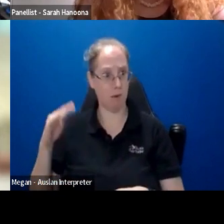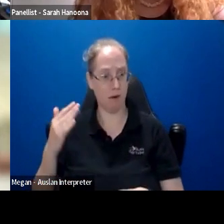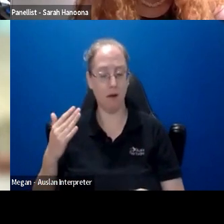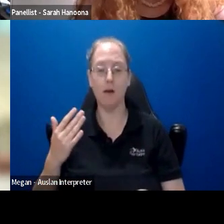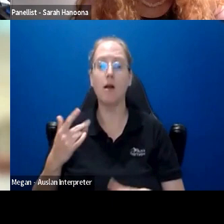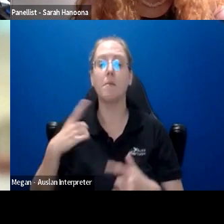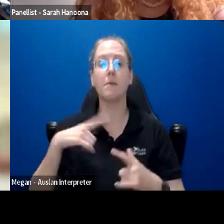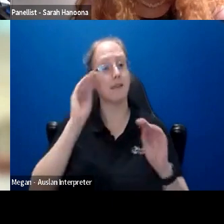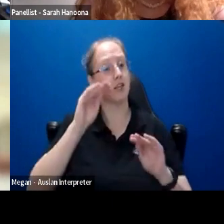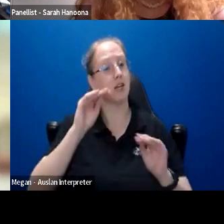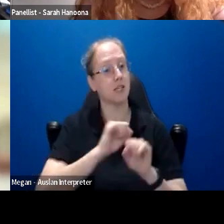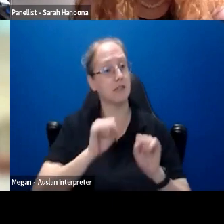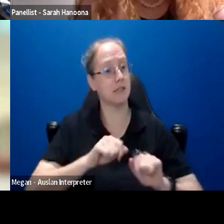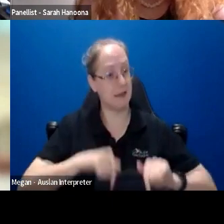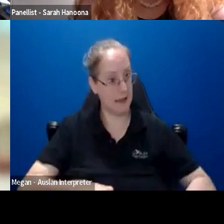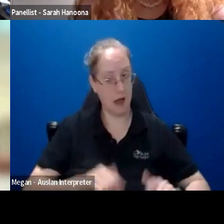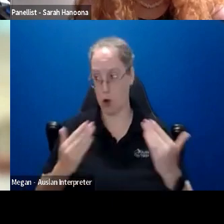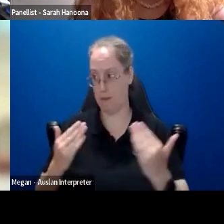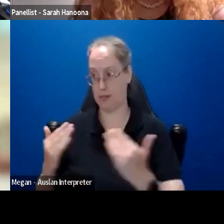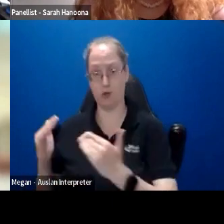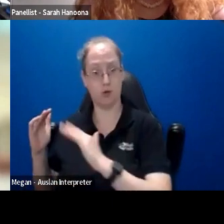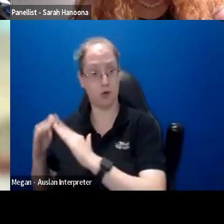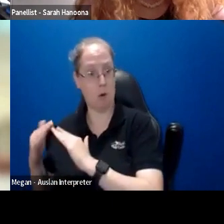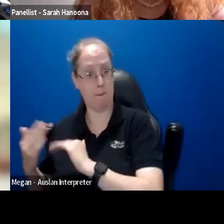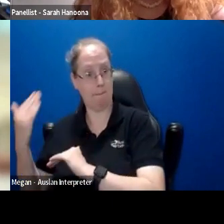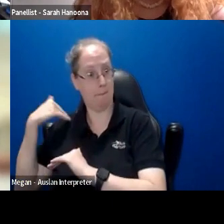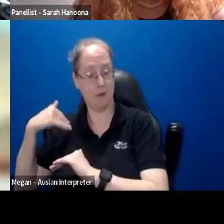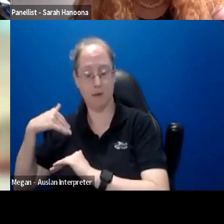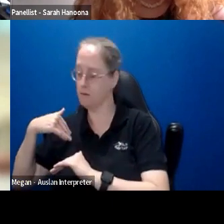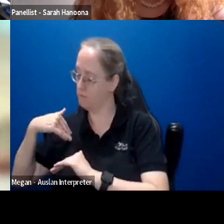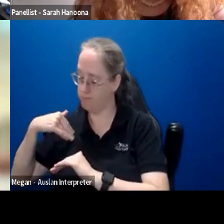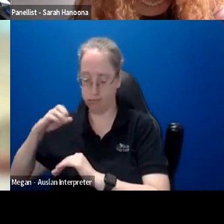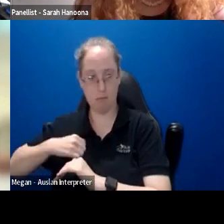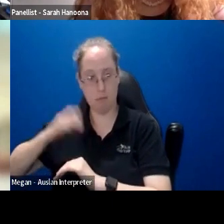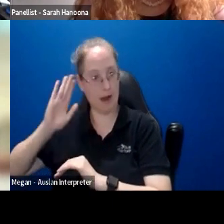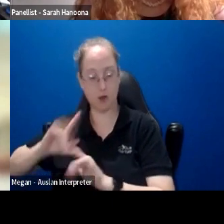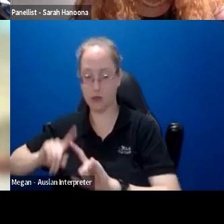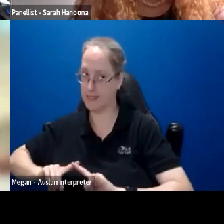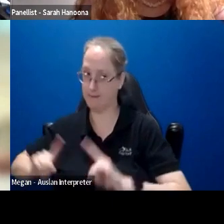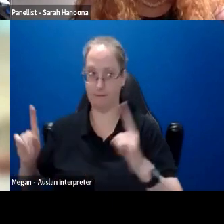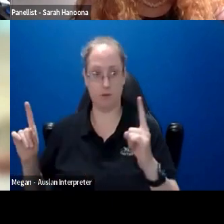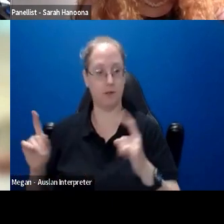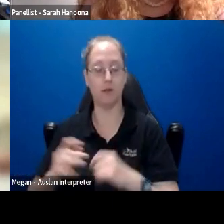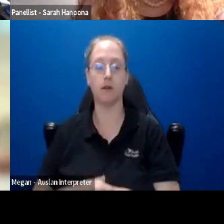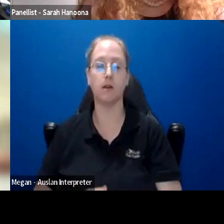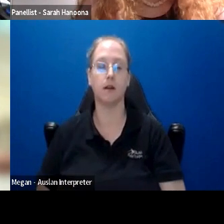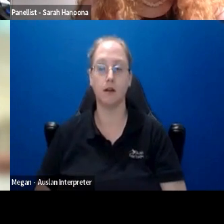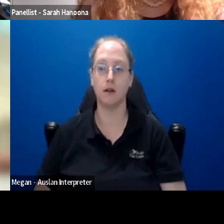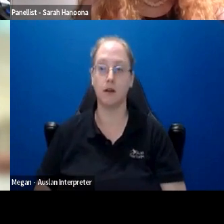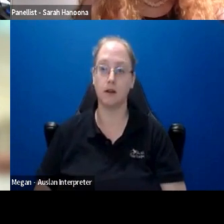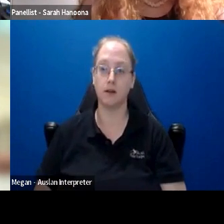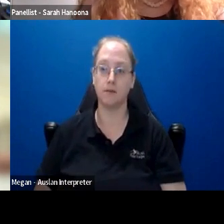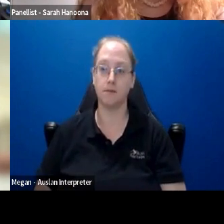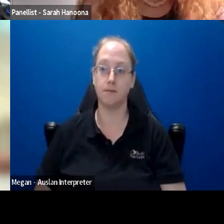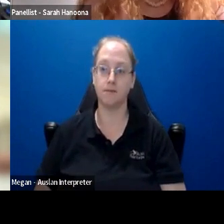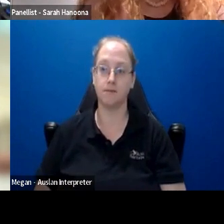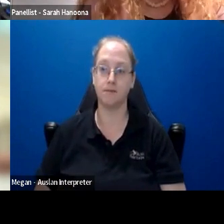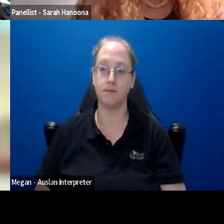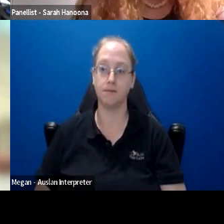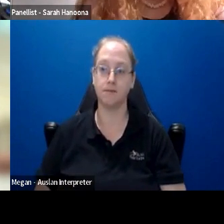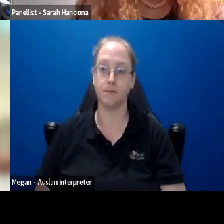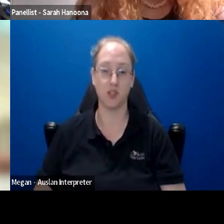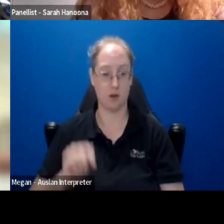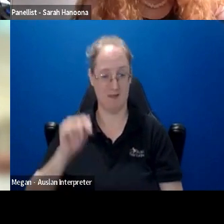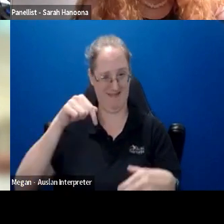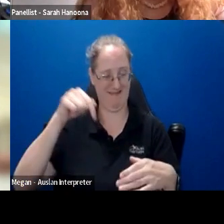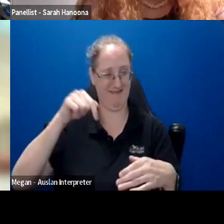education system is really different to what I used like in my country. So this point, and like English was the